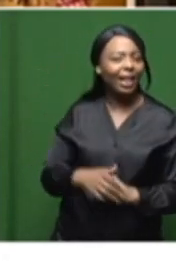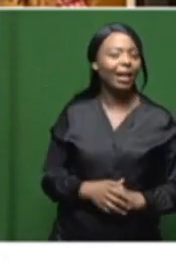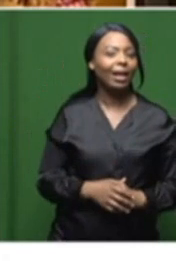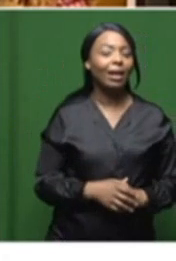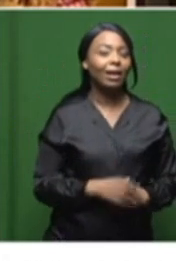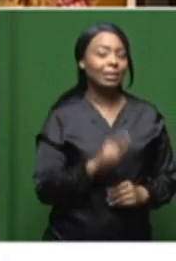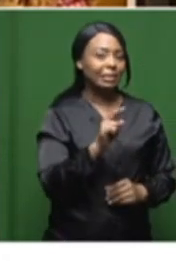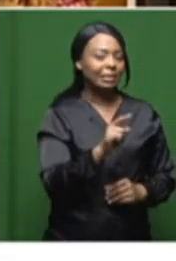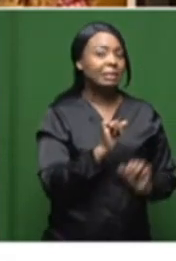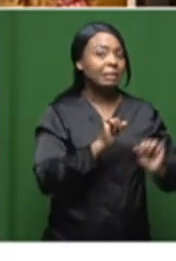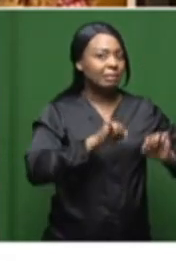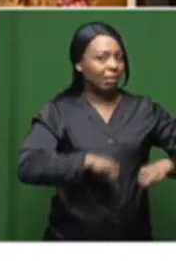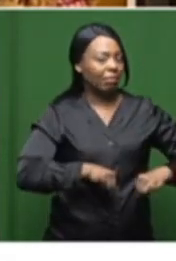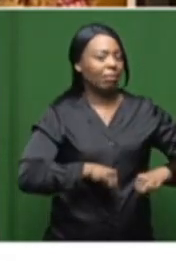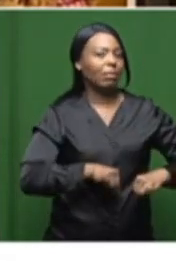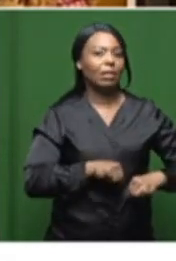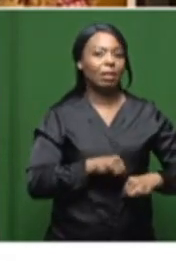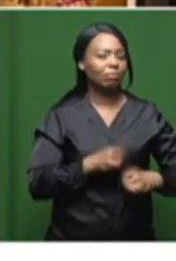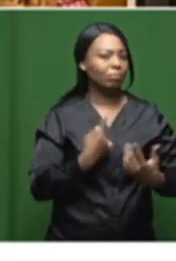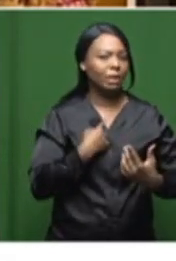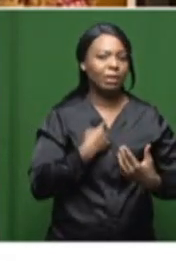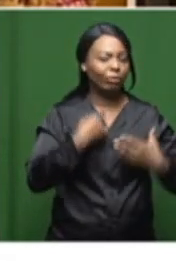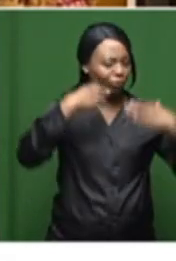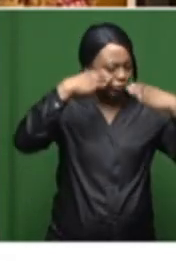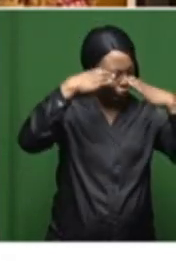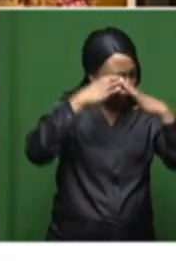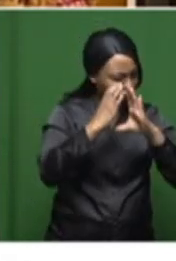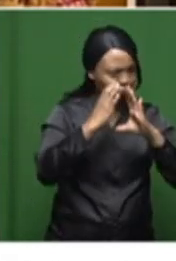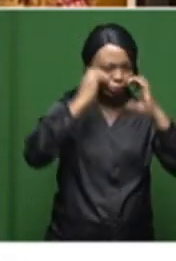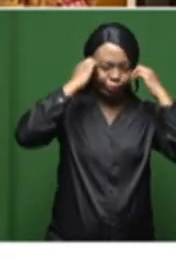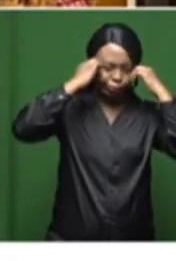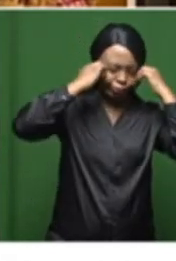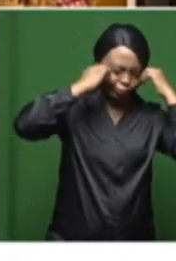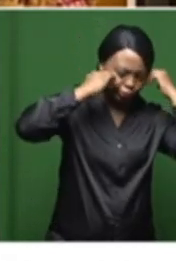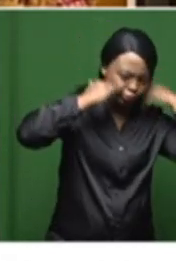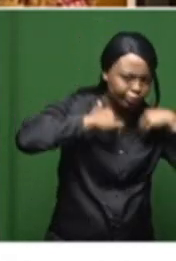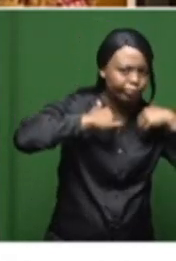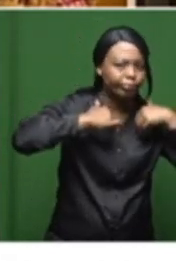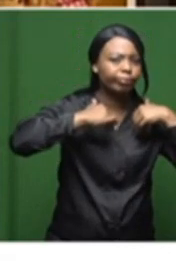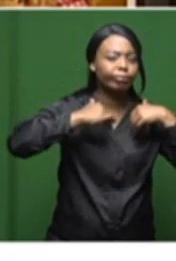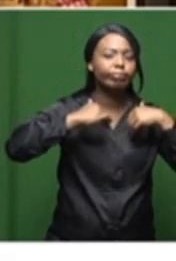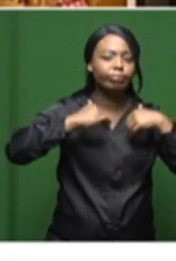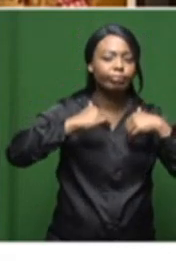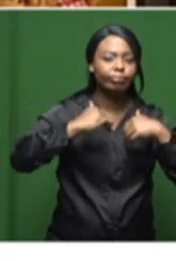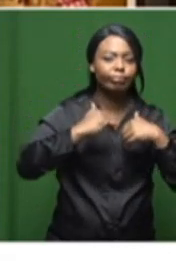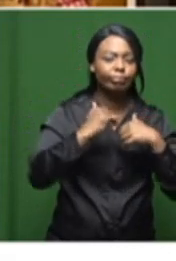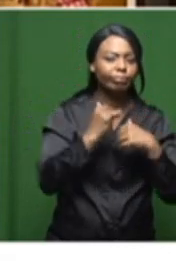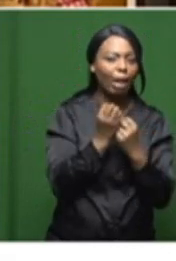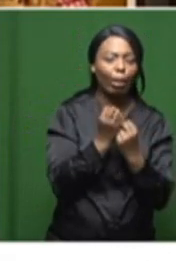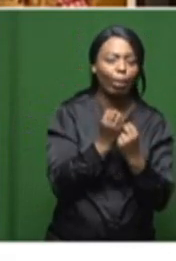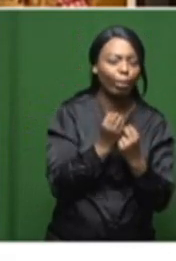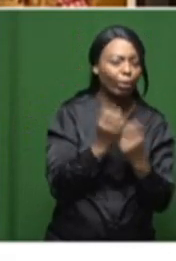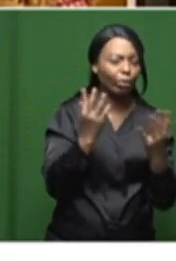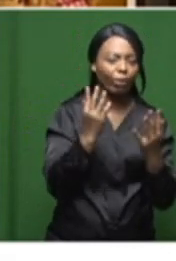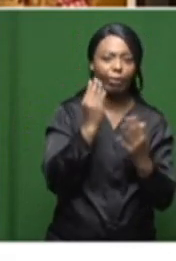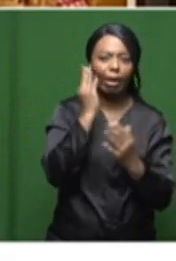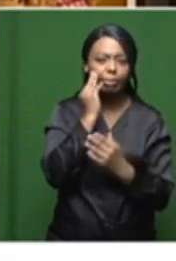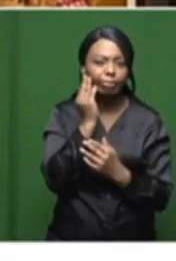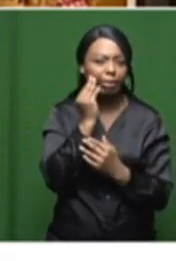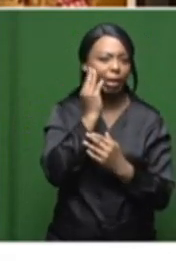like I poured a lot of myself into it, and I experimented with so many different mediums